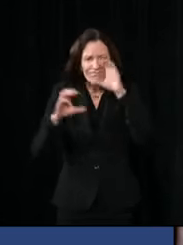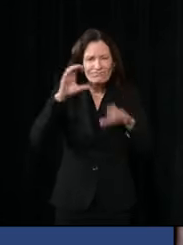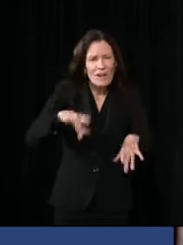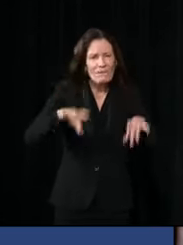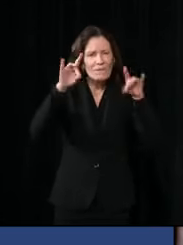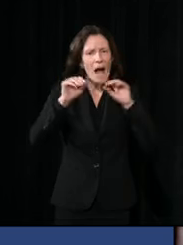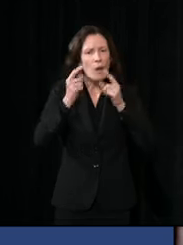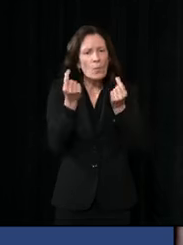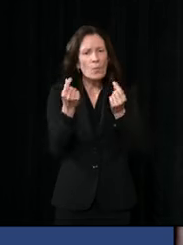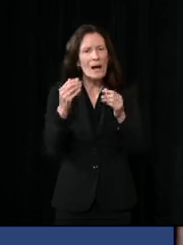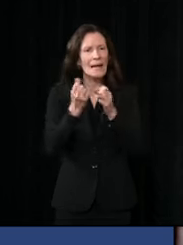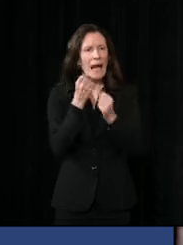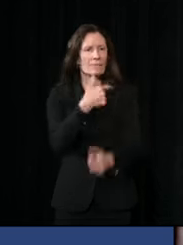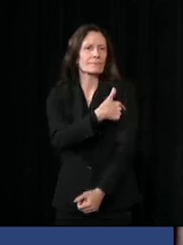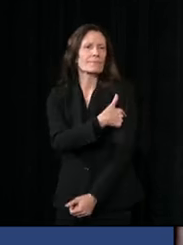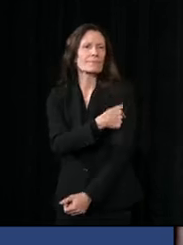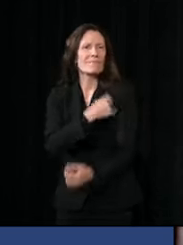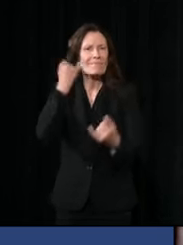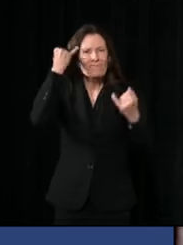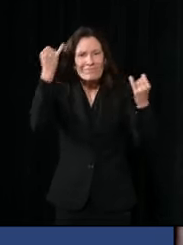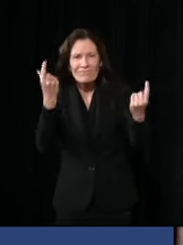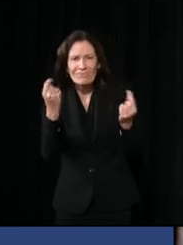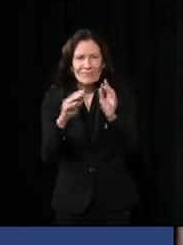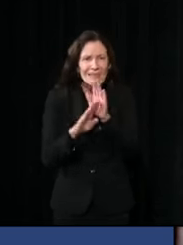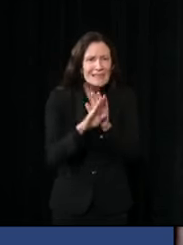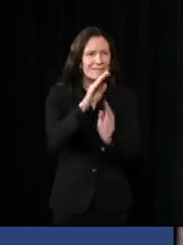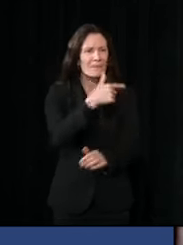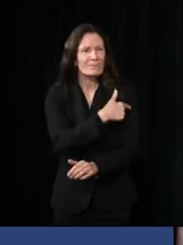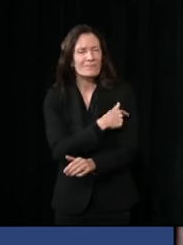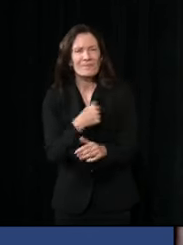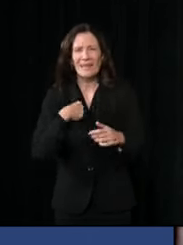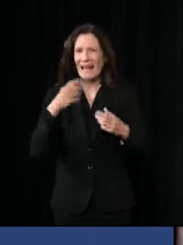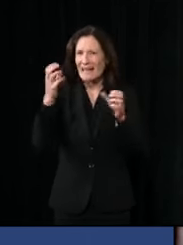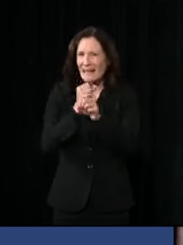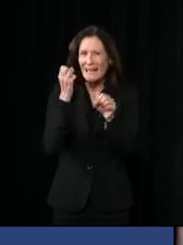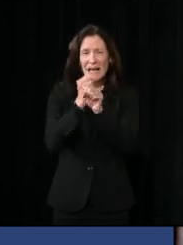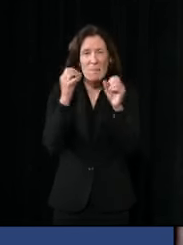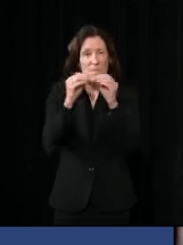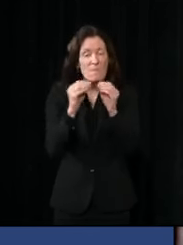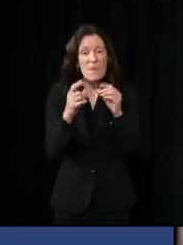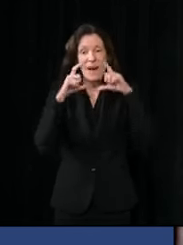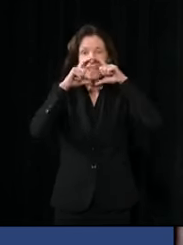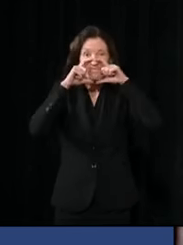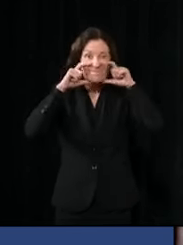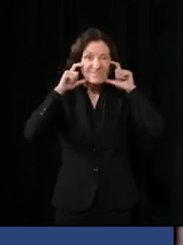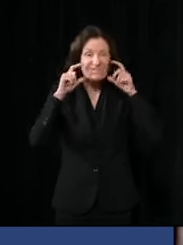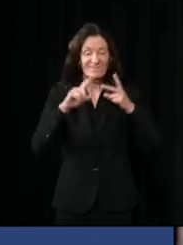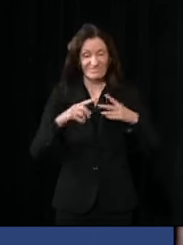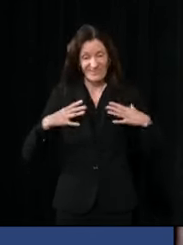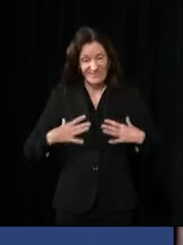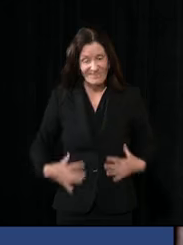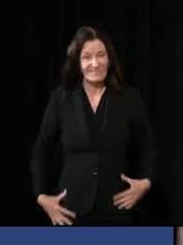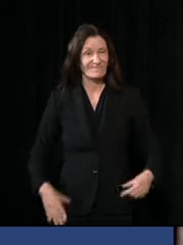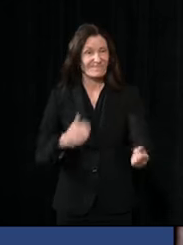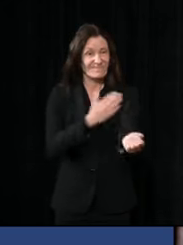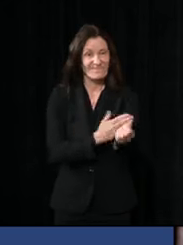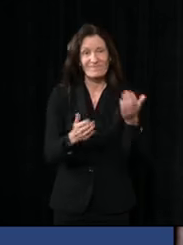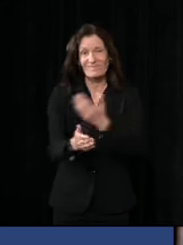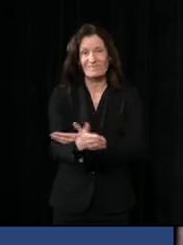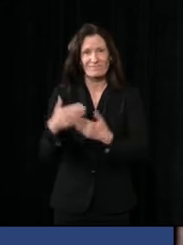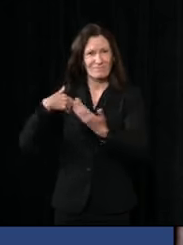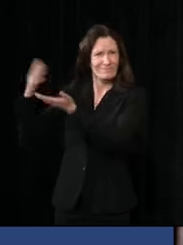of Pennsylvania in our healthcare workers, and we need to repay them by staying home, by staying safe, and by supporting their